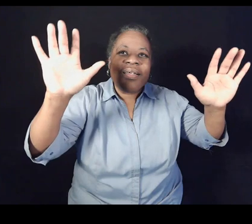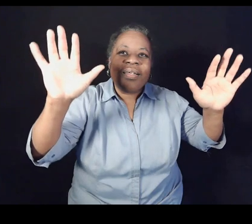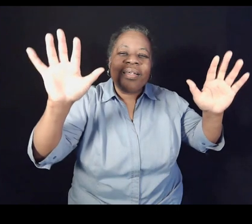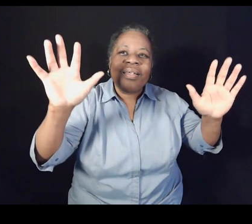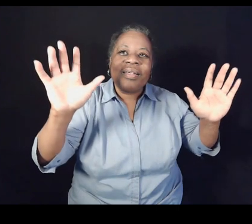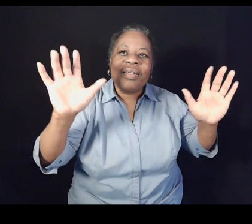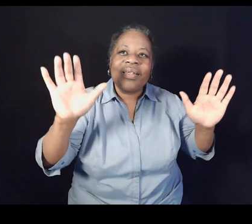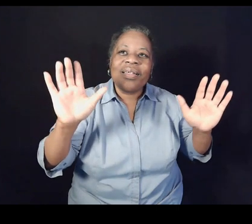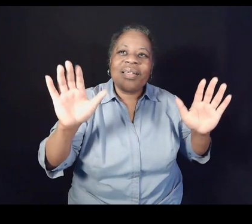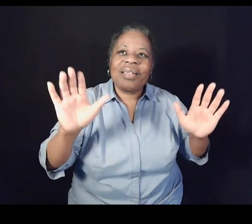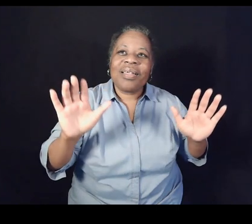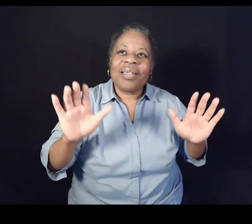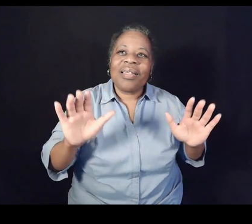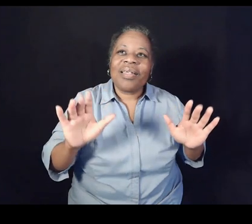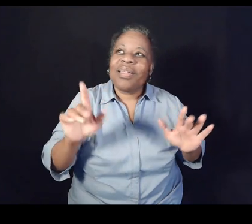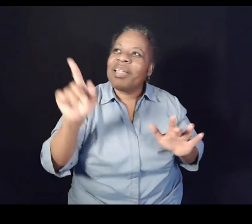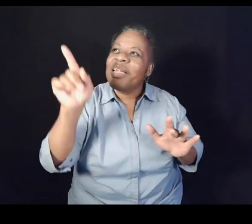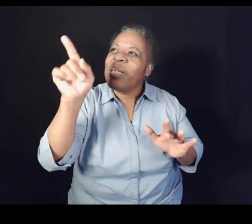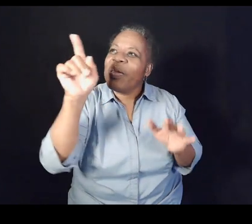And as you